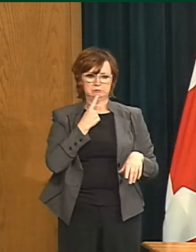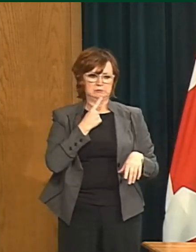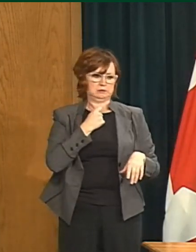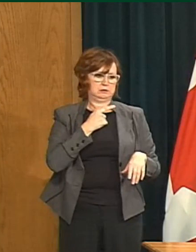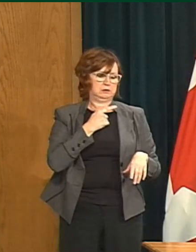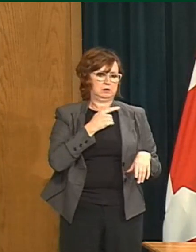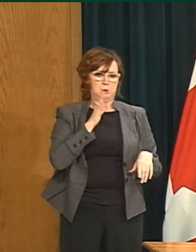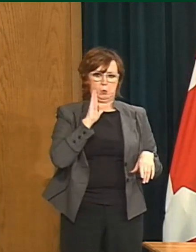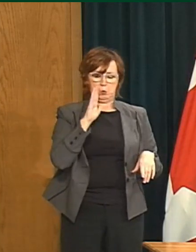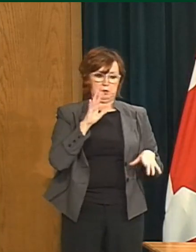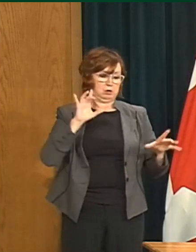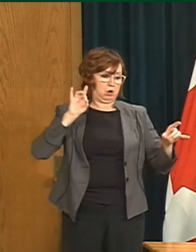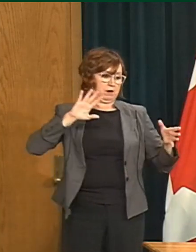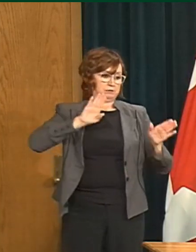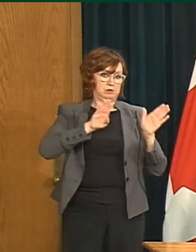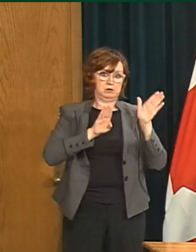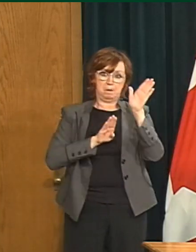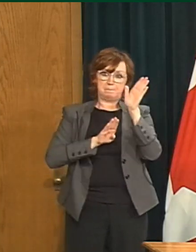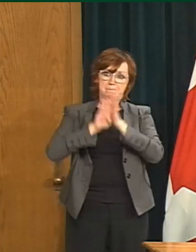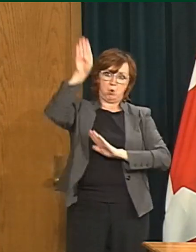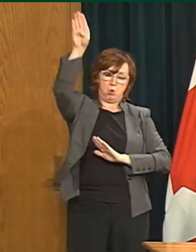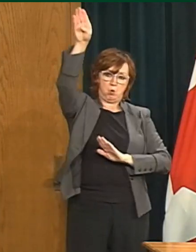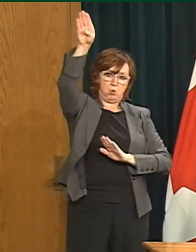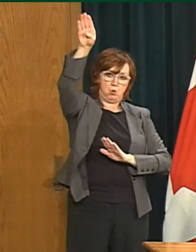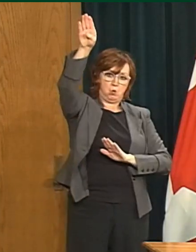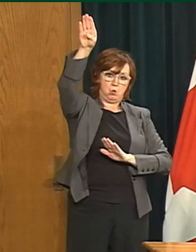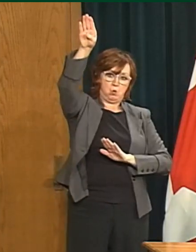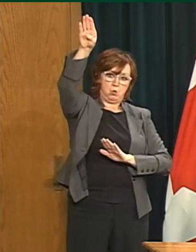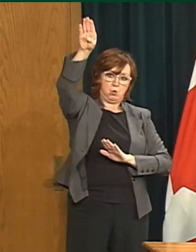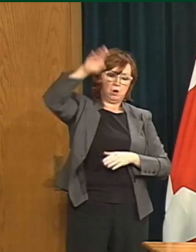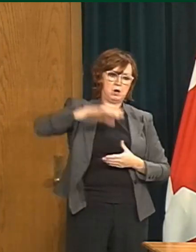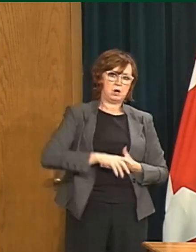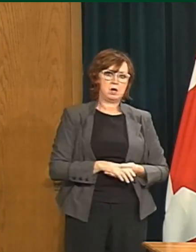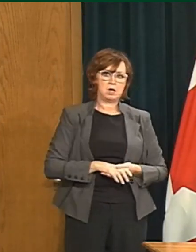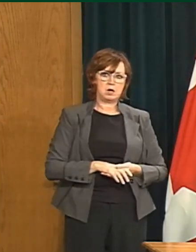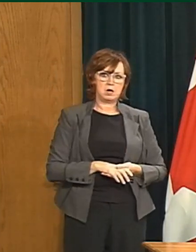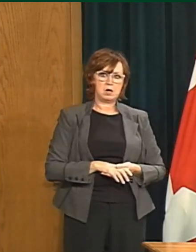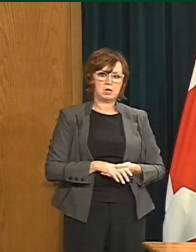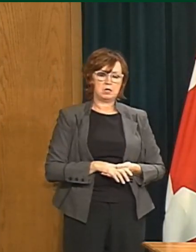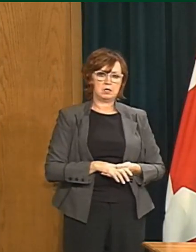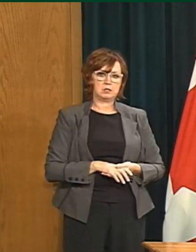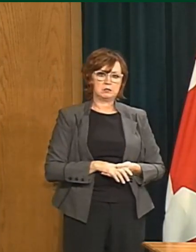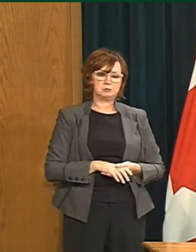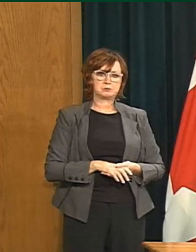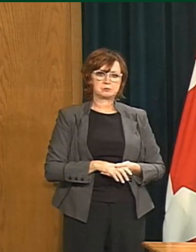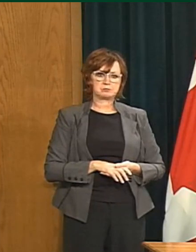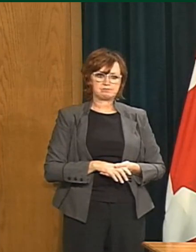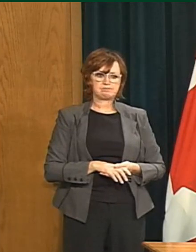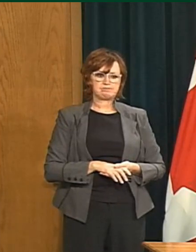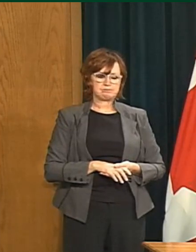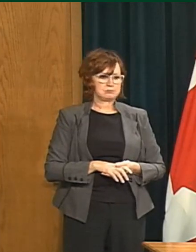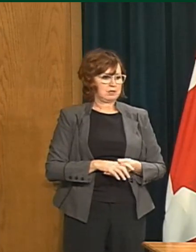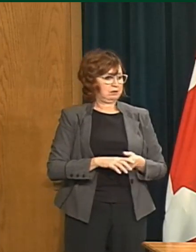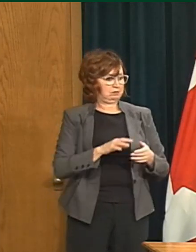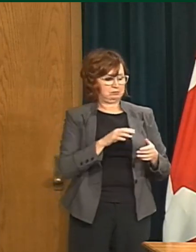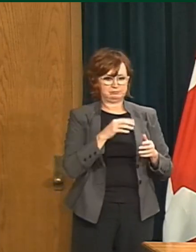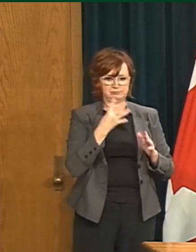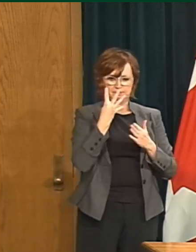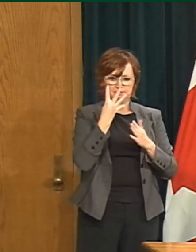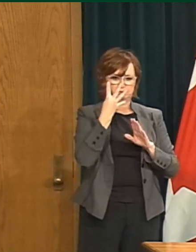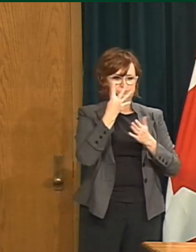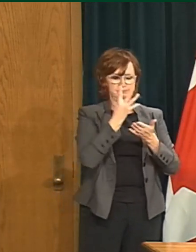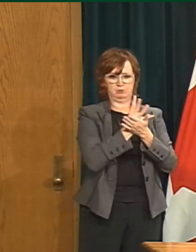catastrophic situation. So obviously, a lot of work was done, which included everyone